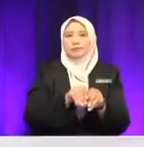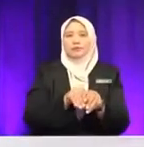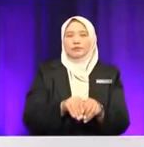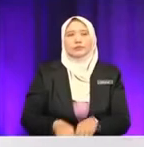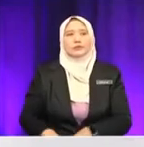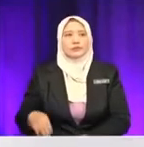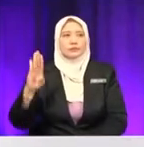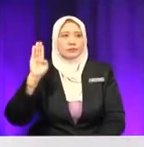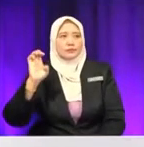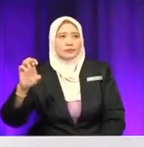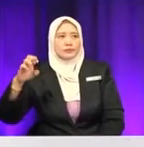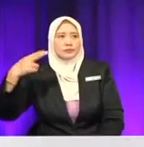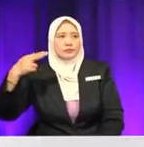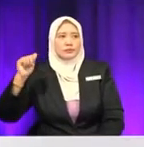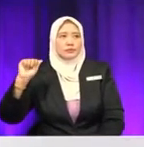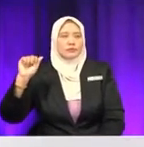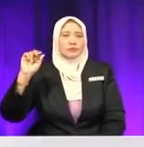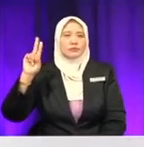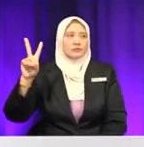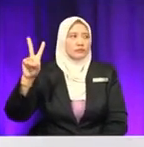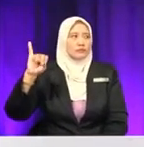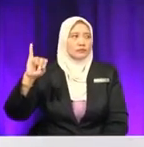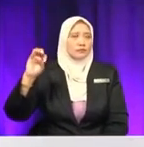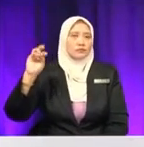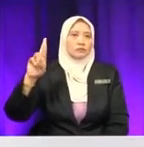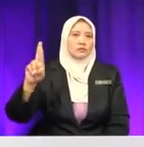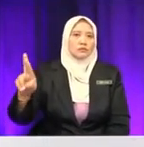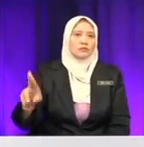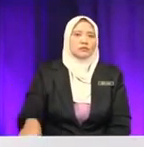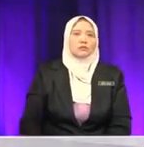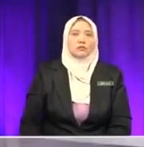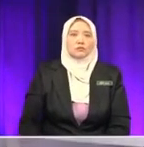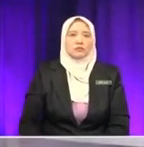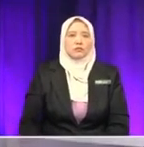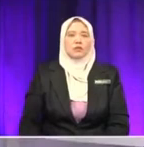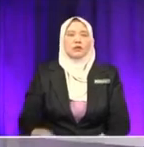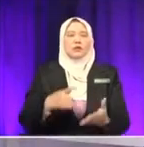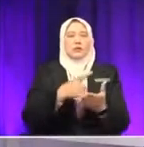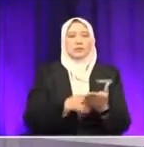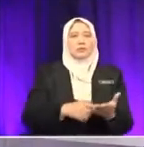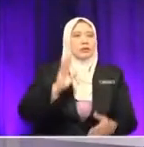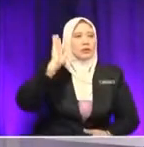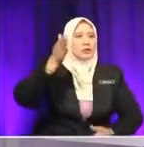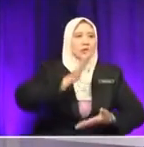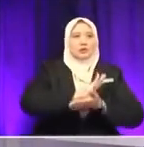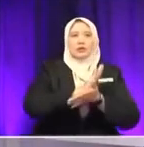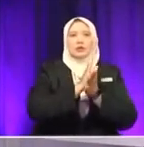happen? Right. What will happen? The final sentence. One. What will happen if you increase new health behavior? What will happen?